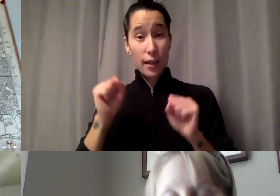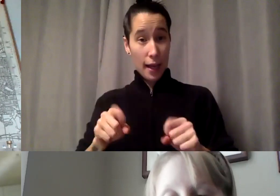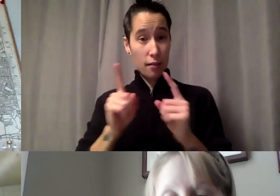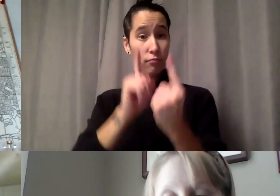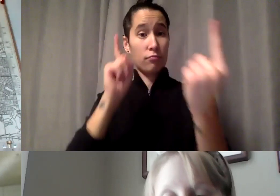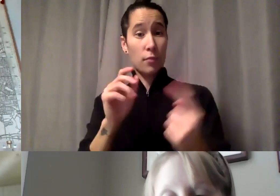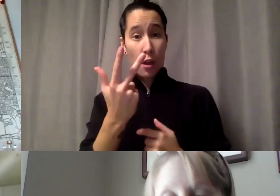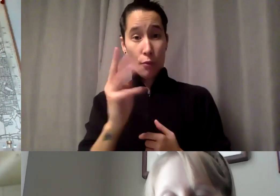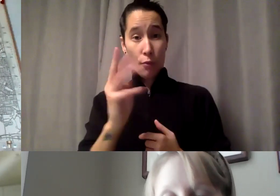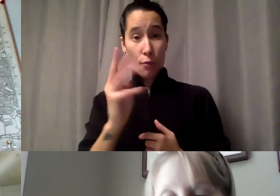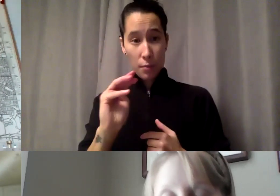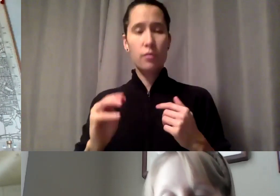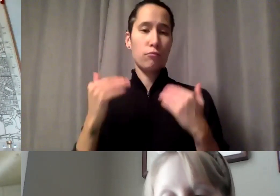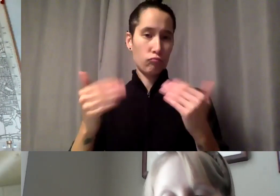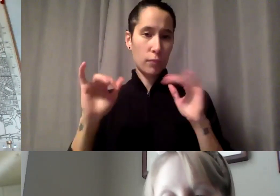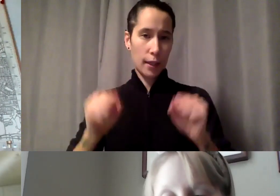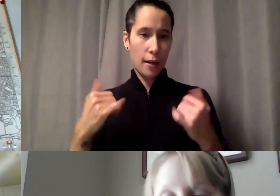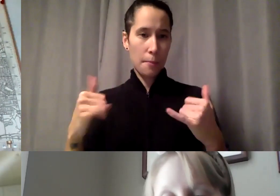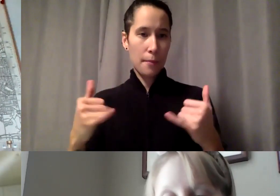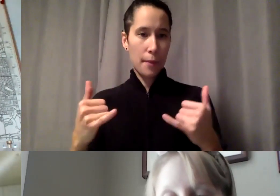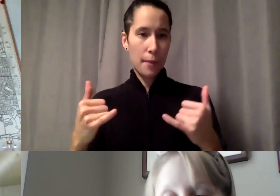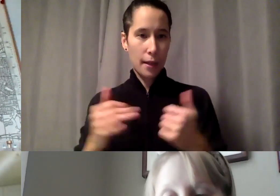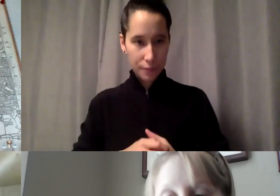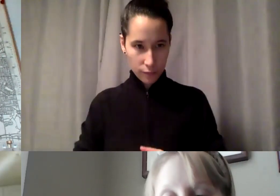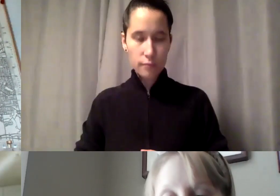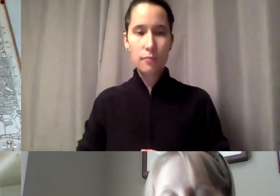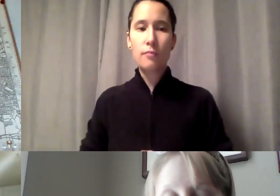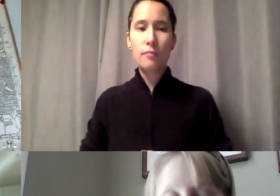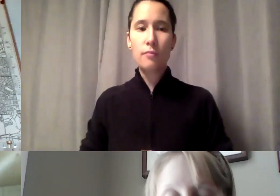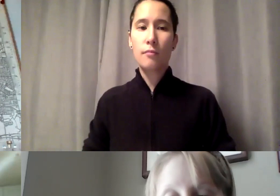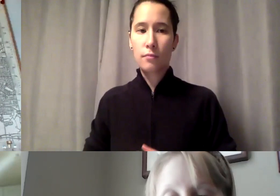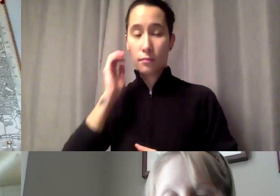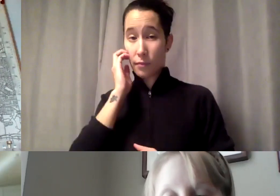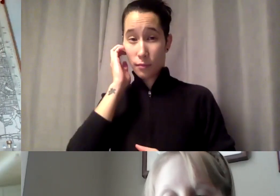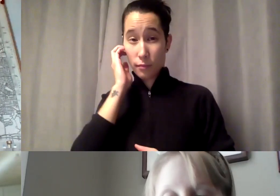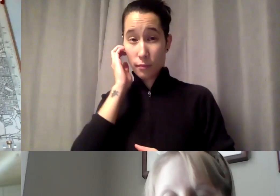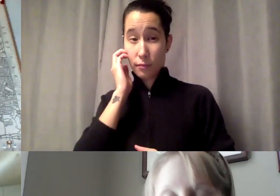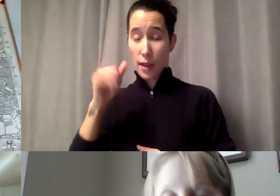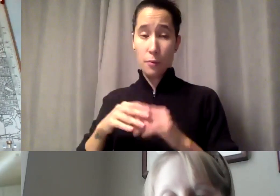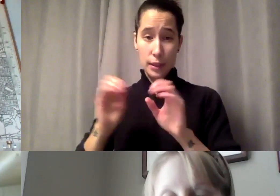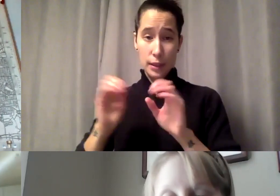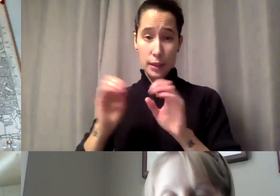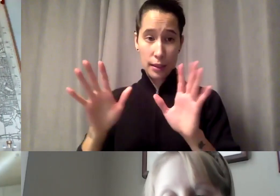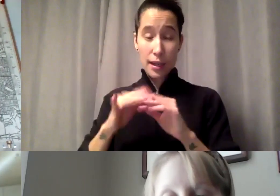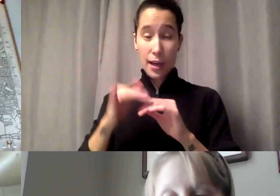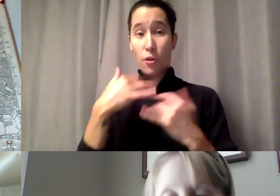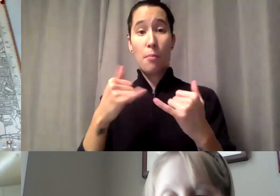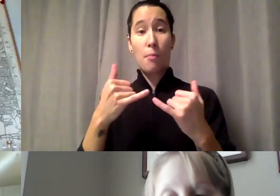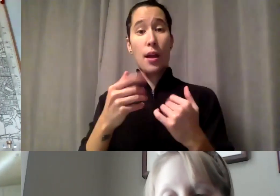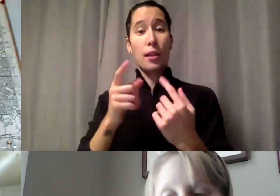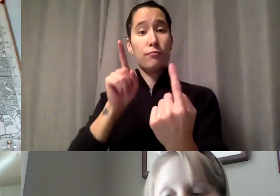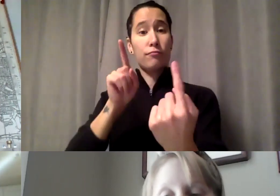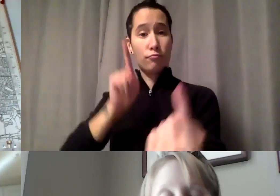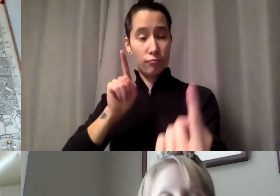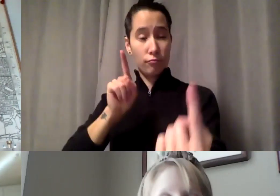can. And yeah, so that one is really clear. Same thing with playing against someone. If you